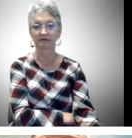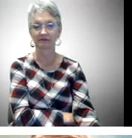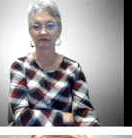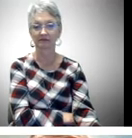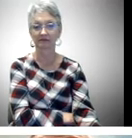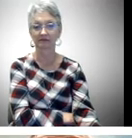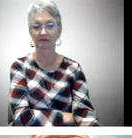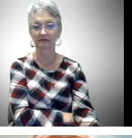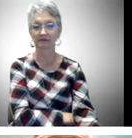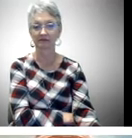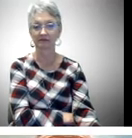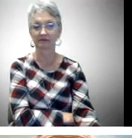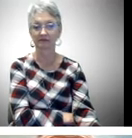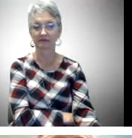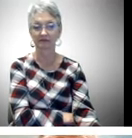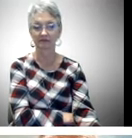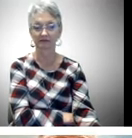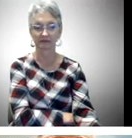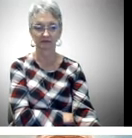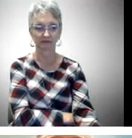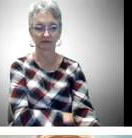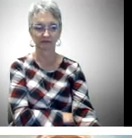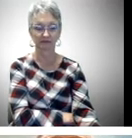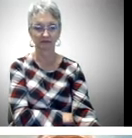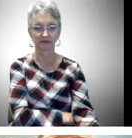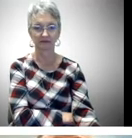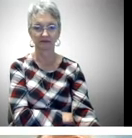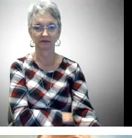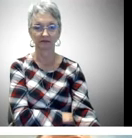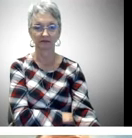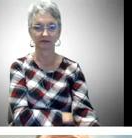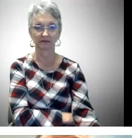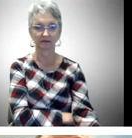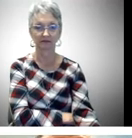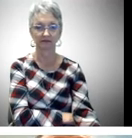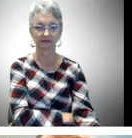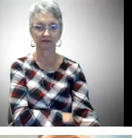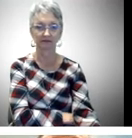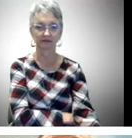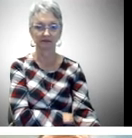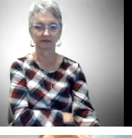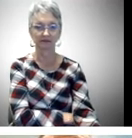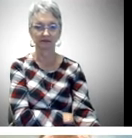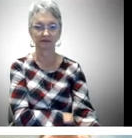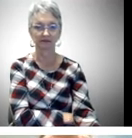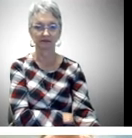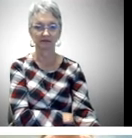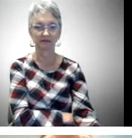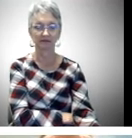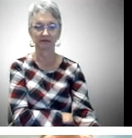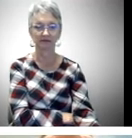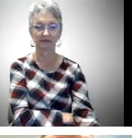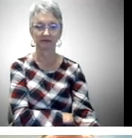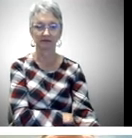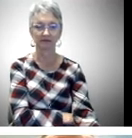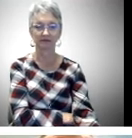supported decision-making. I've done CLEs with the state bar. And, the reality is a handful of lawyers have